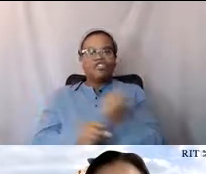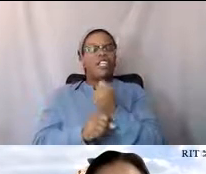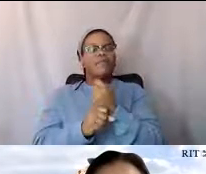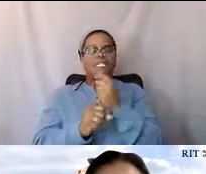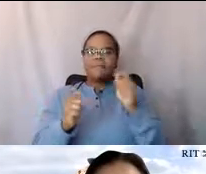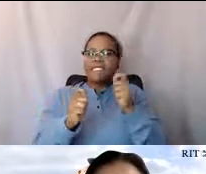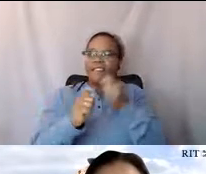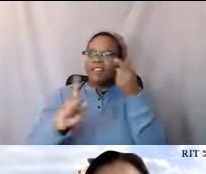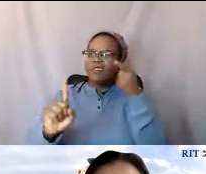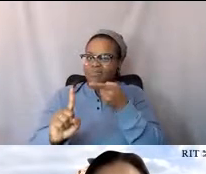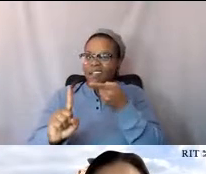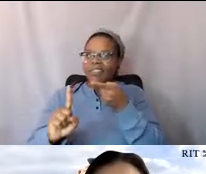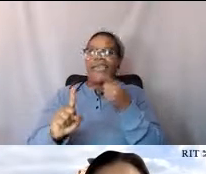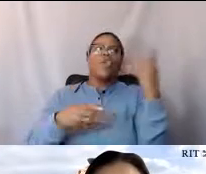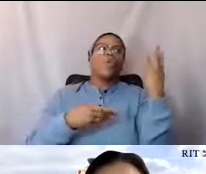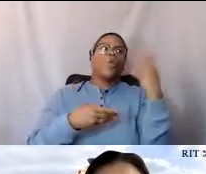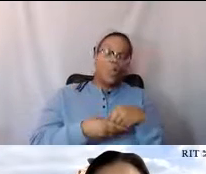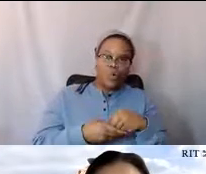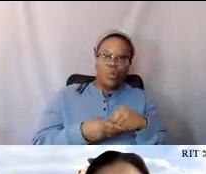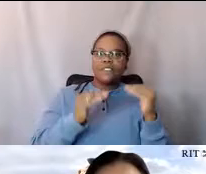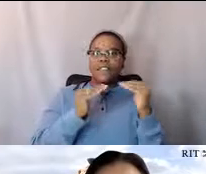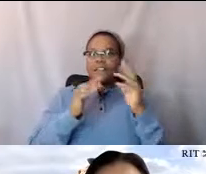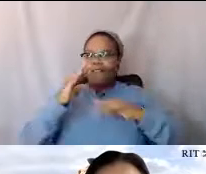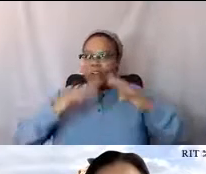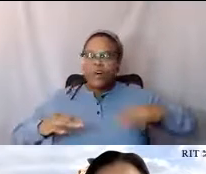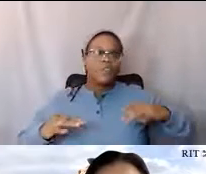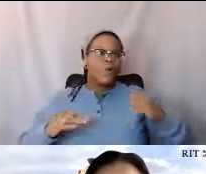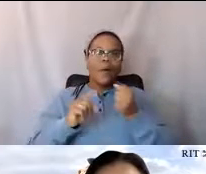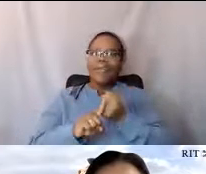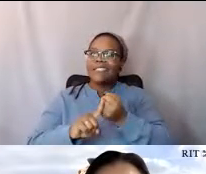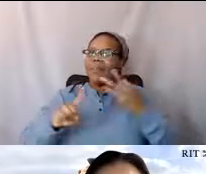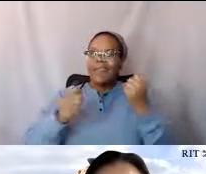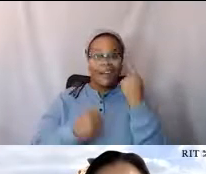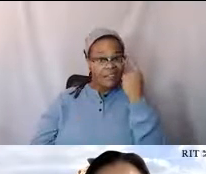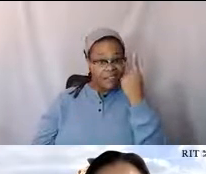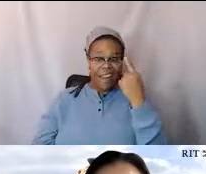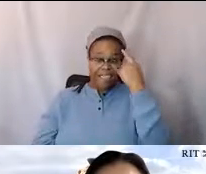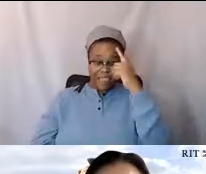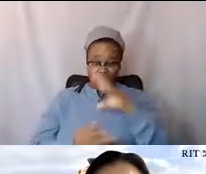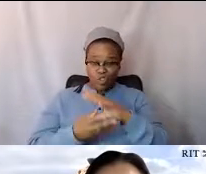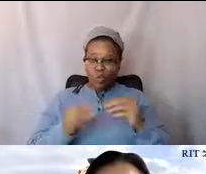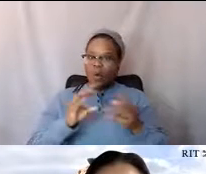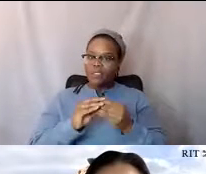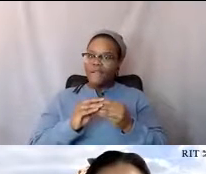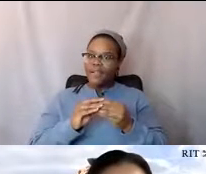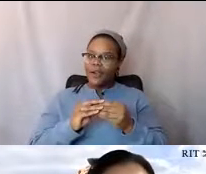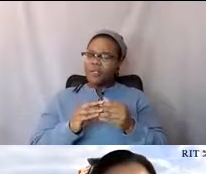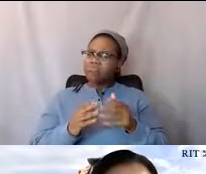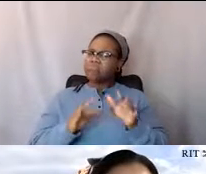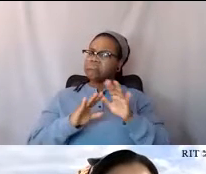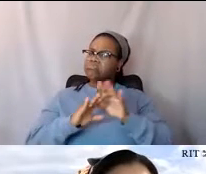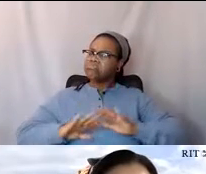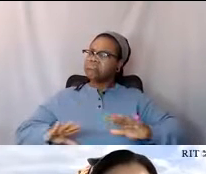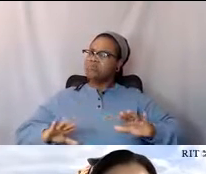of diversity or inclusion or an expanded understanding. And I think stories are very subtle ways of sort of, so